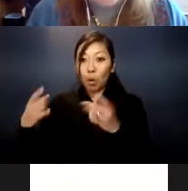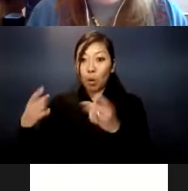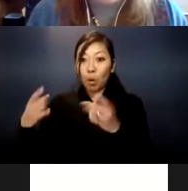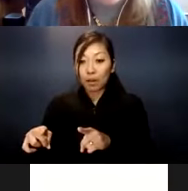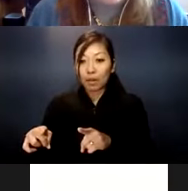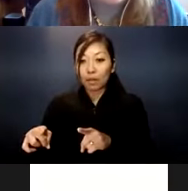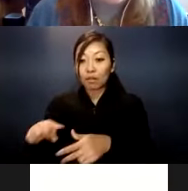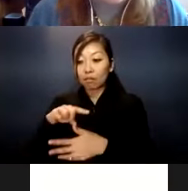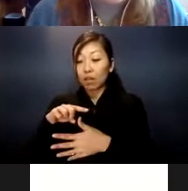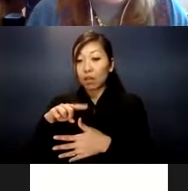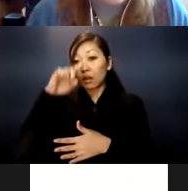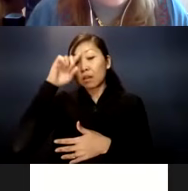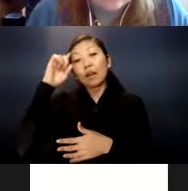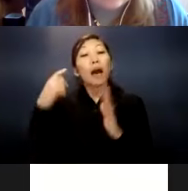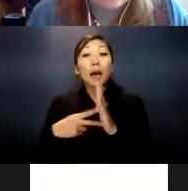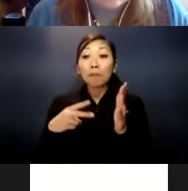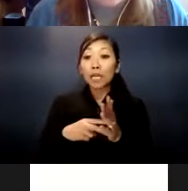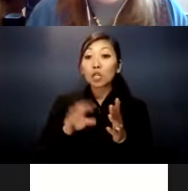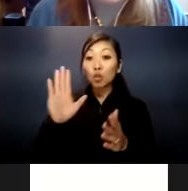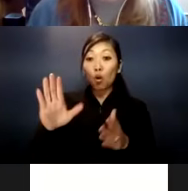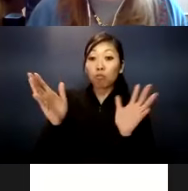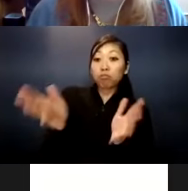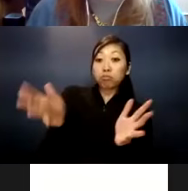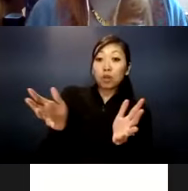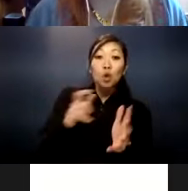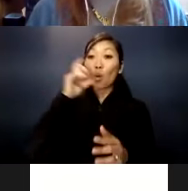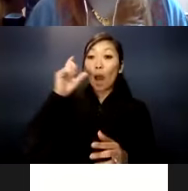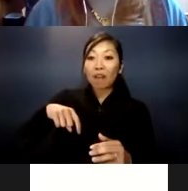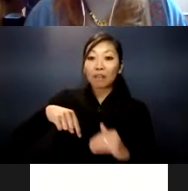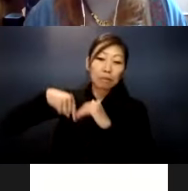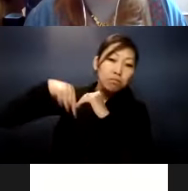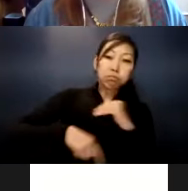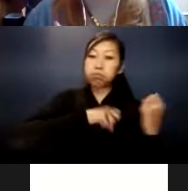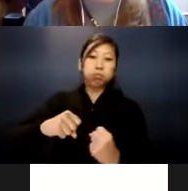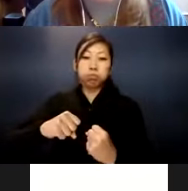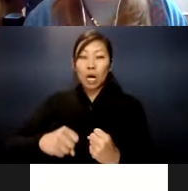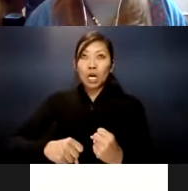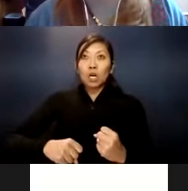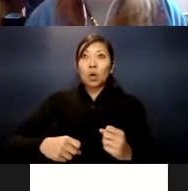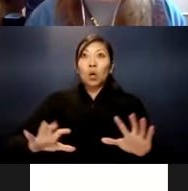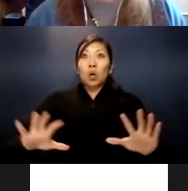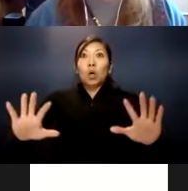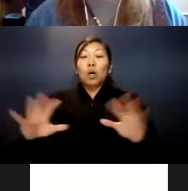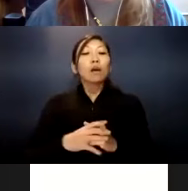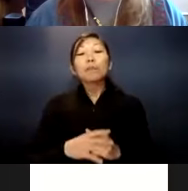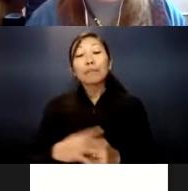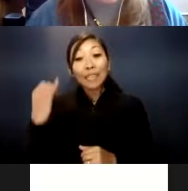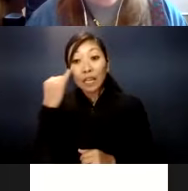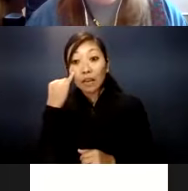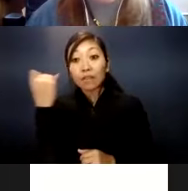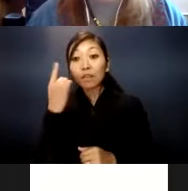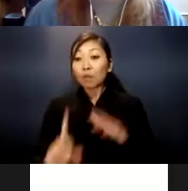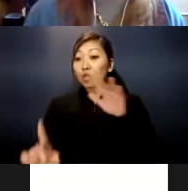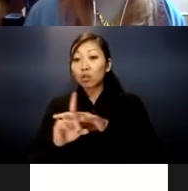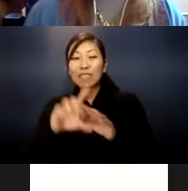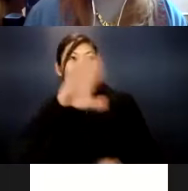it doesn't have to be intense. Like if somebody is coming to you and saying, hey, this is happening to me, I'm having a hard time, please